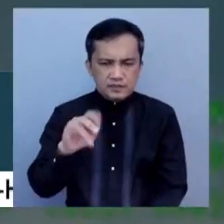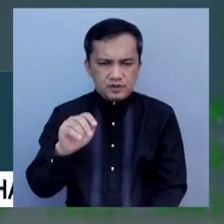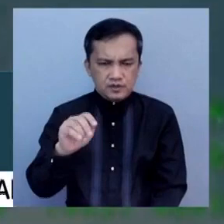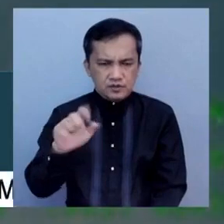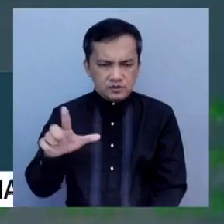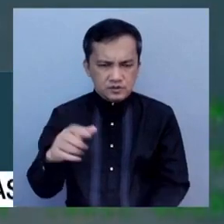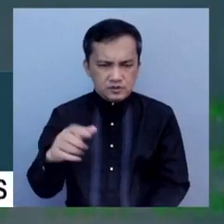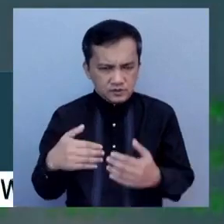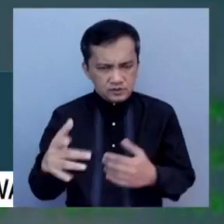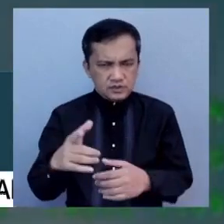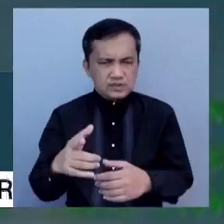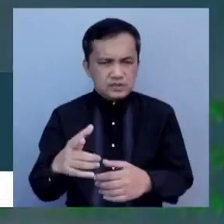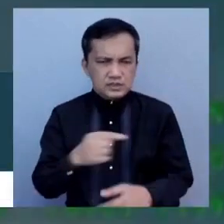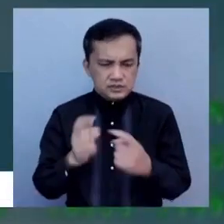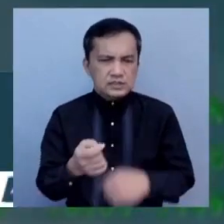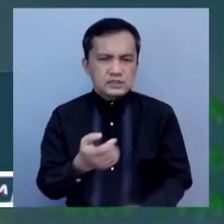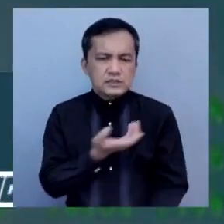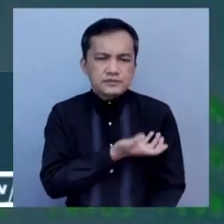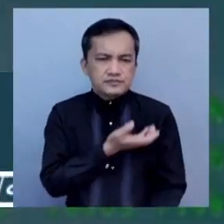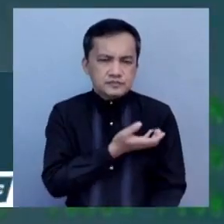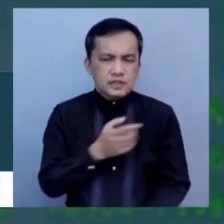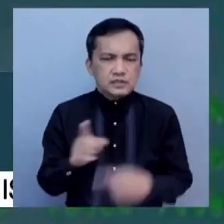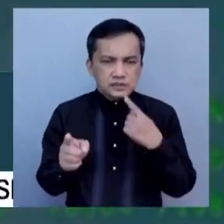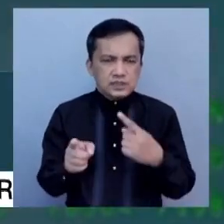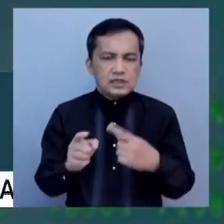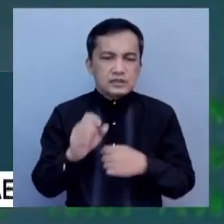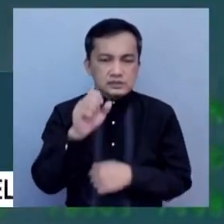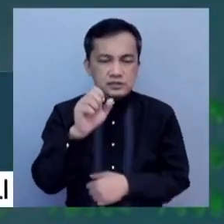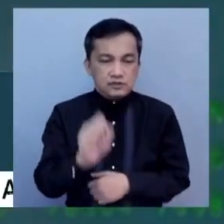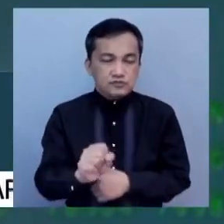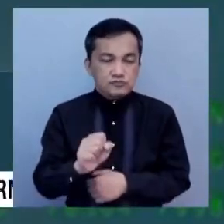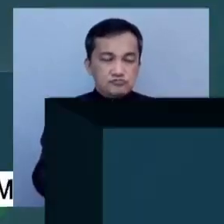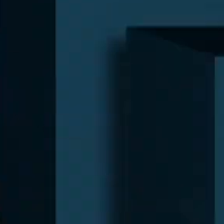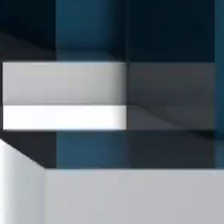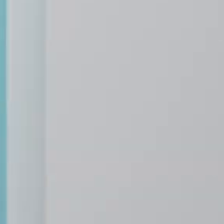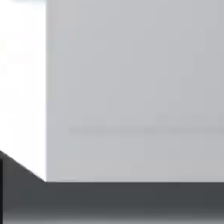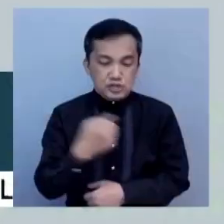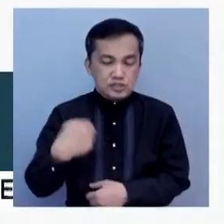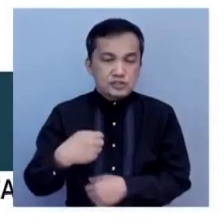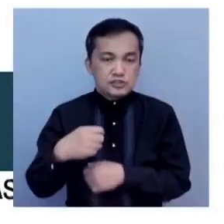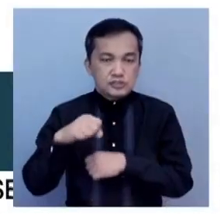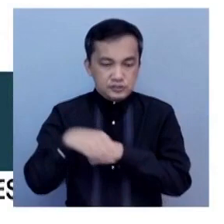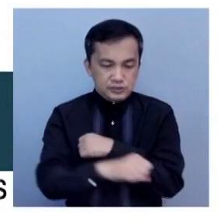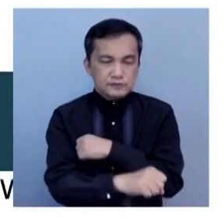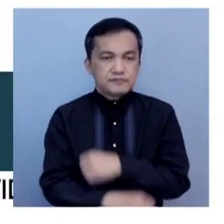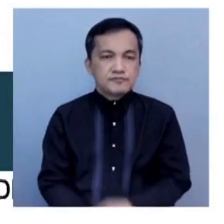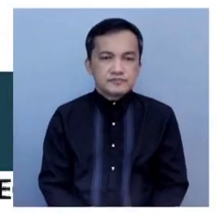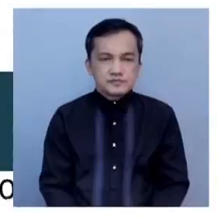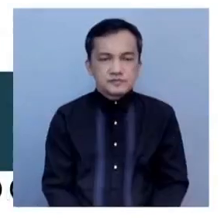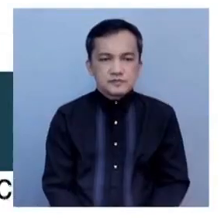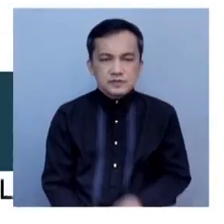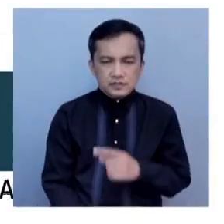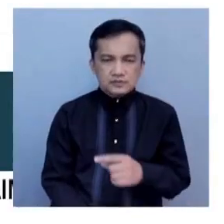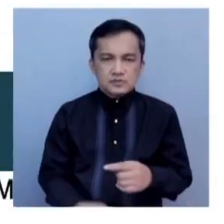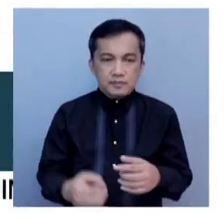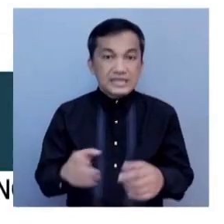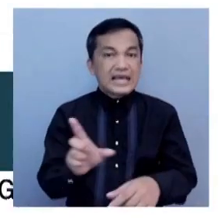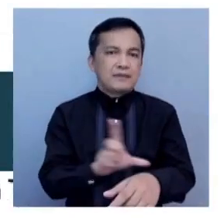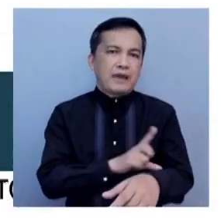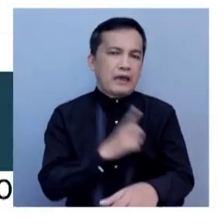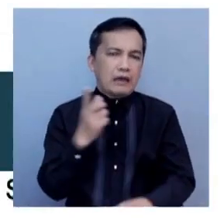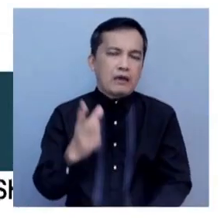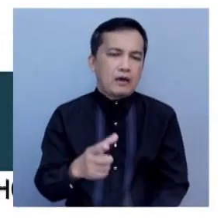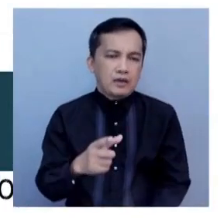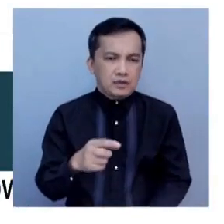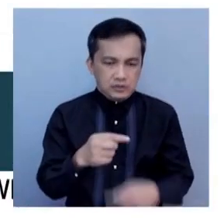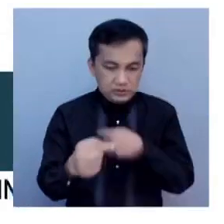change its aggressive behavior in the South China Sea. I think that it will take a little while for China